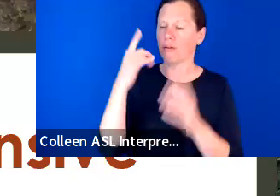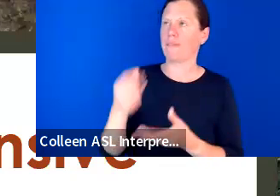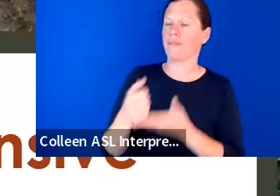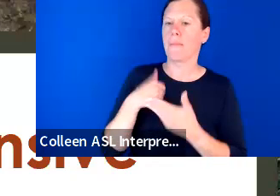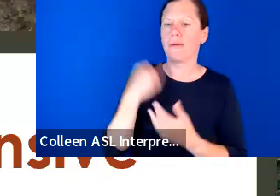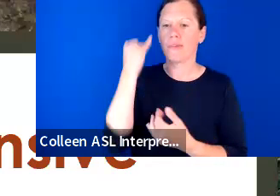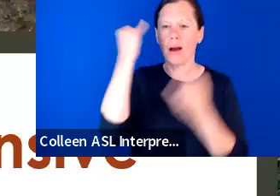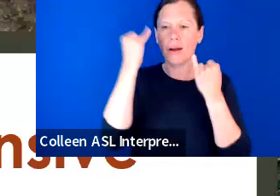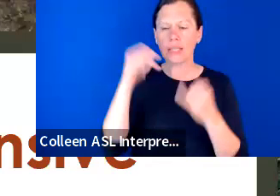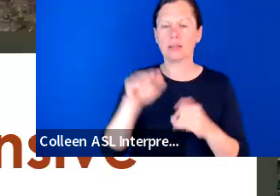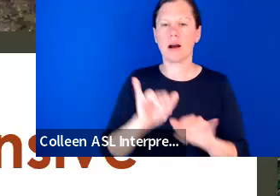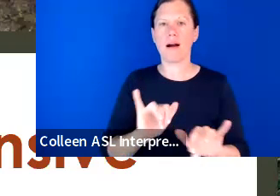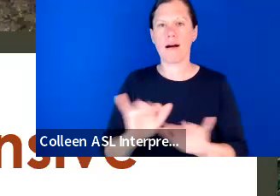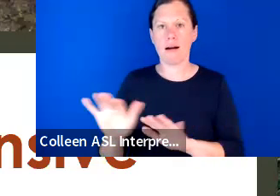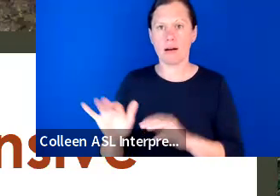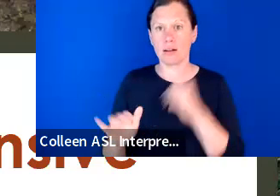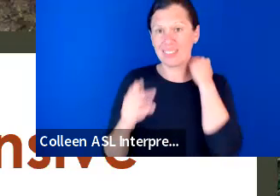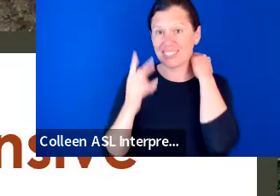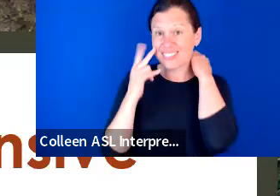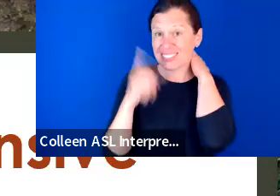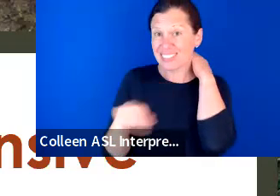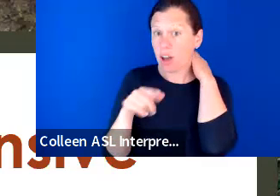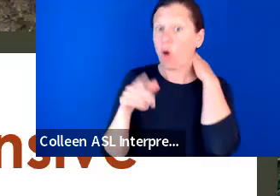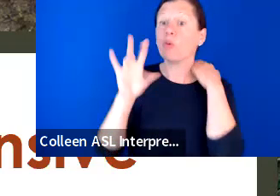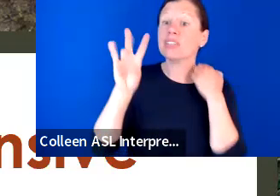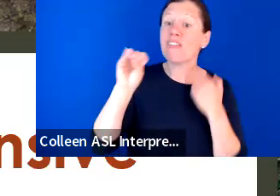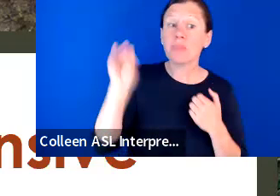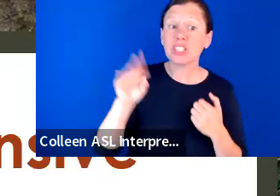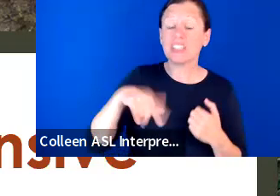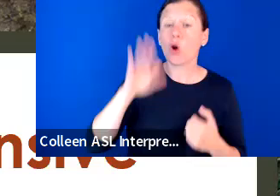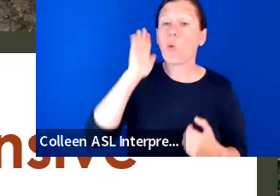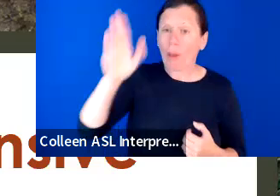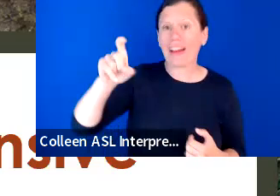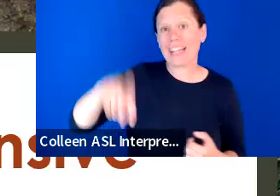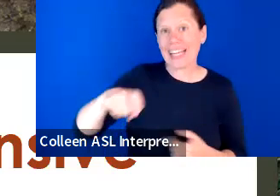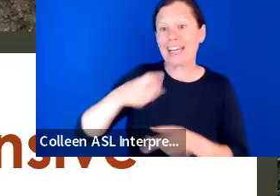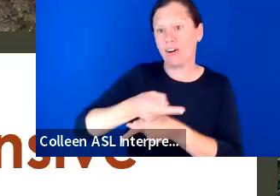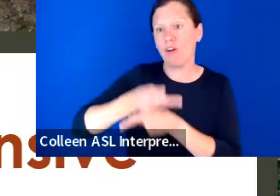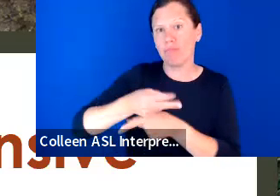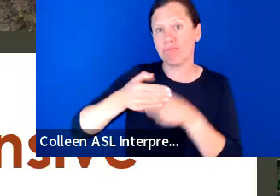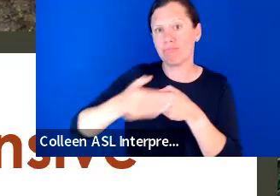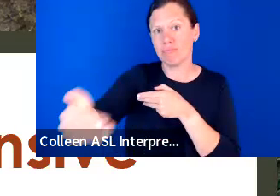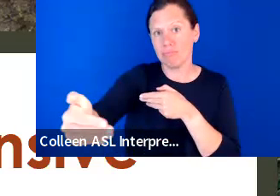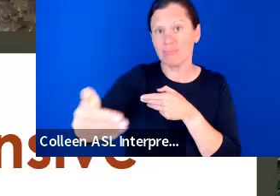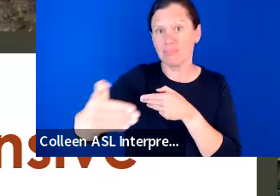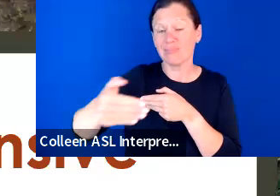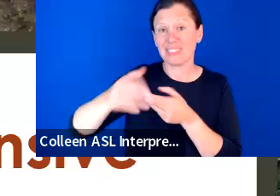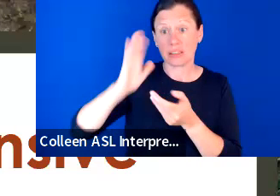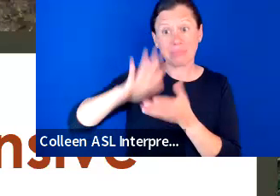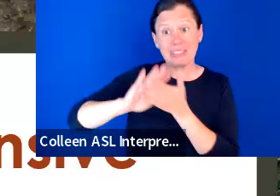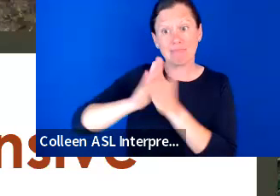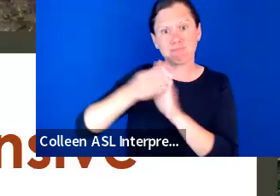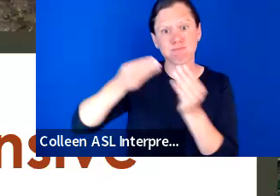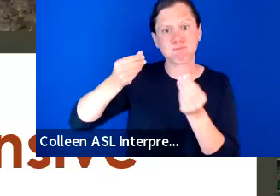70% of us will need long-term care at some point in our lives. The problem is that long-term care can be really expensive. It costs